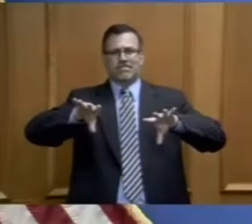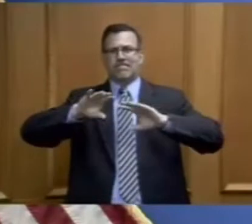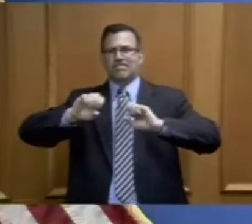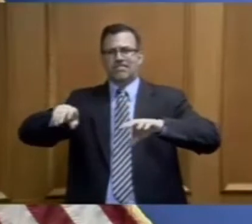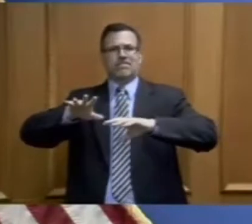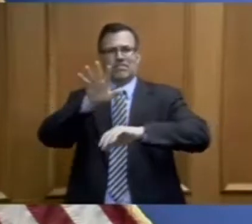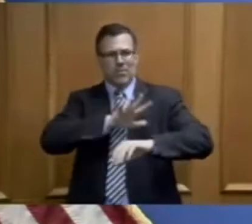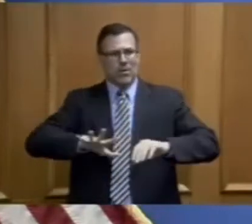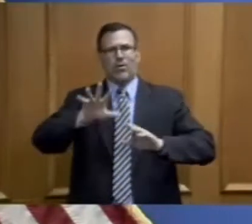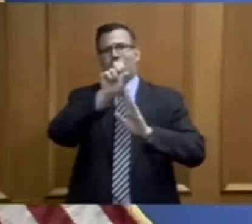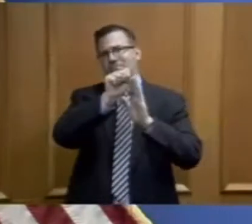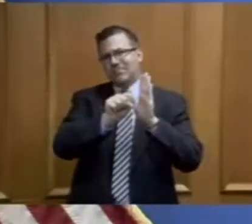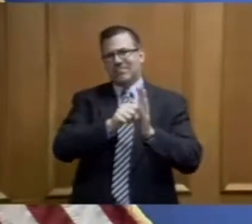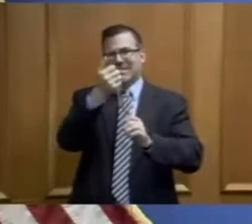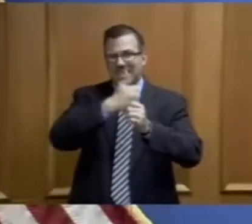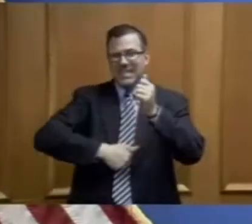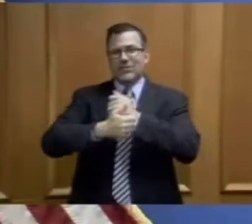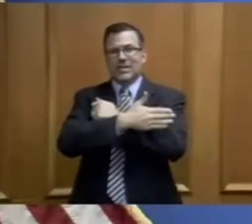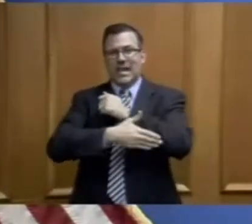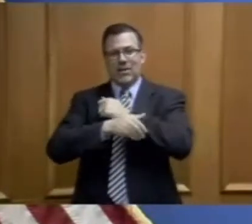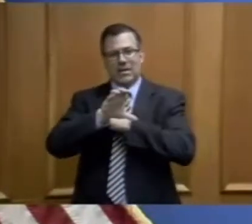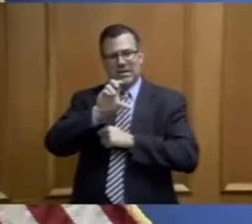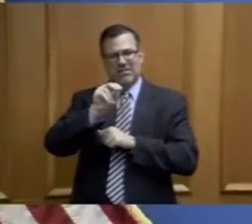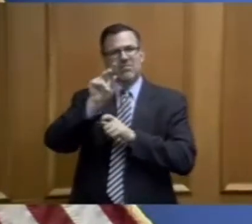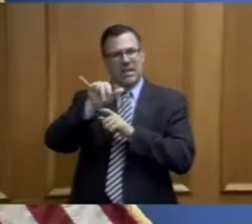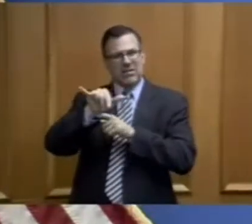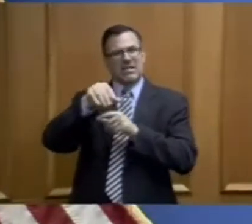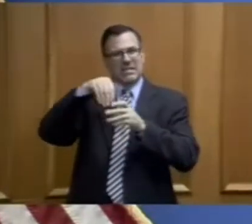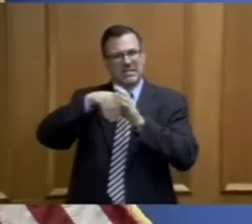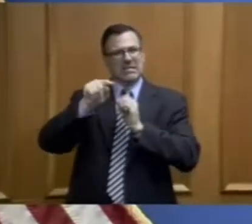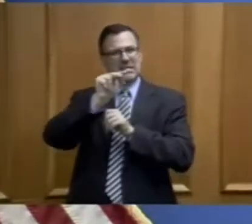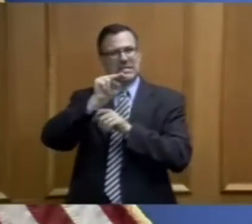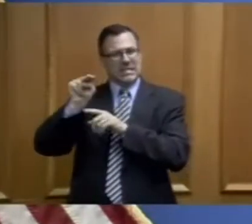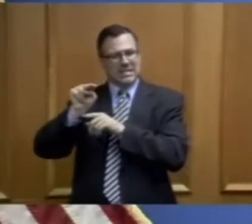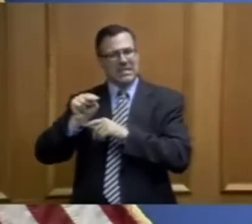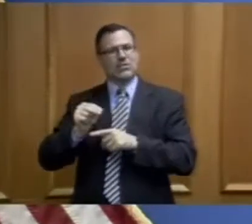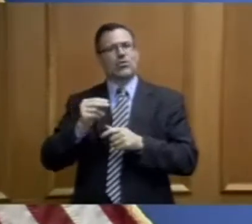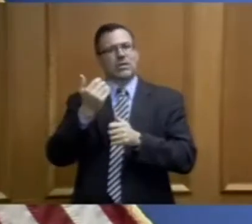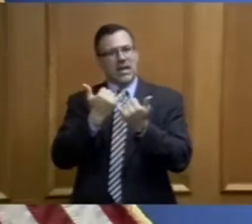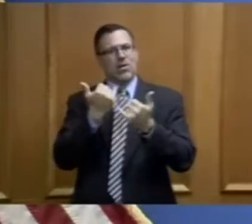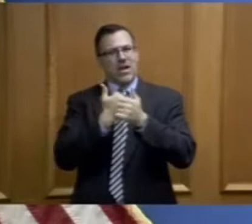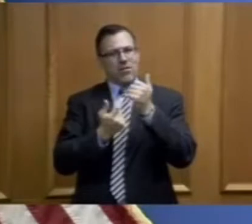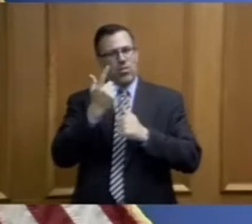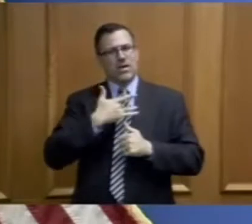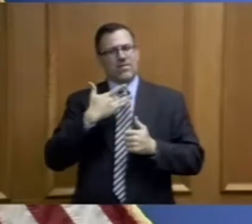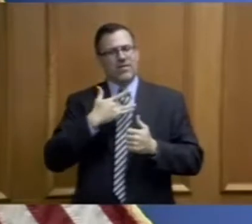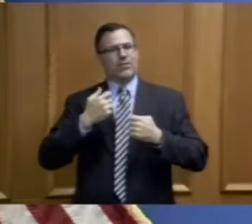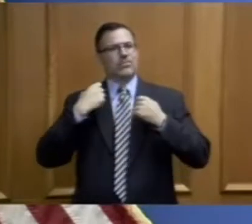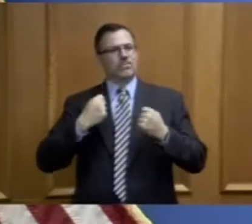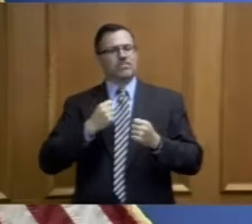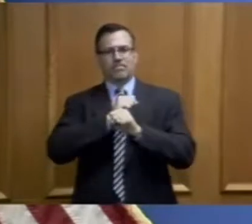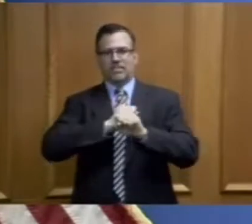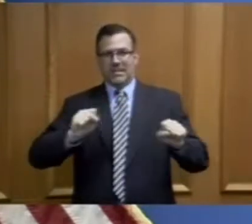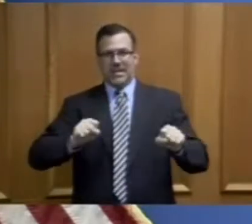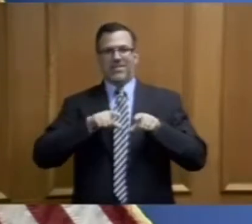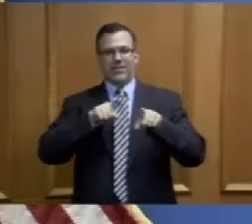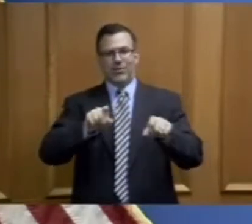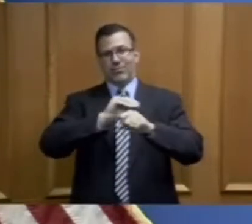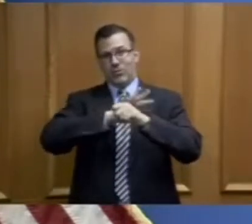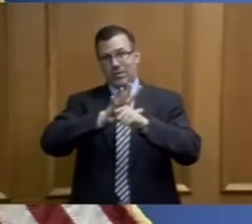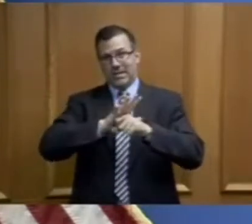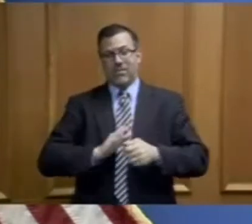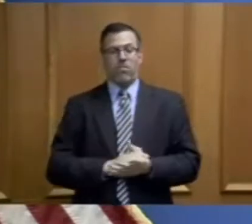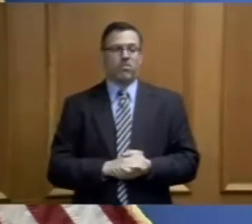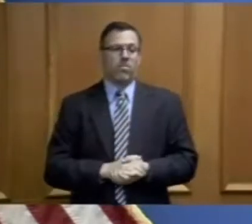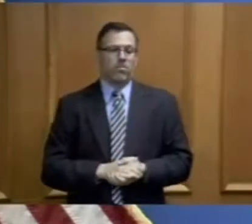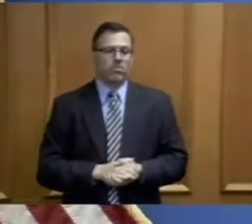this pandemic, and it's allowed people to be in a position to be safe throughout the COVID-19 challenge. We